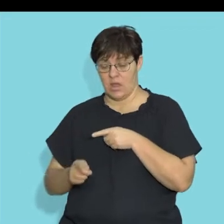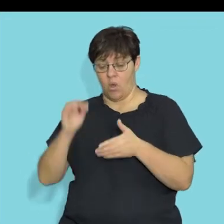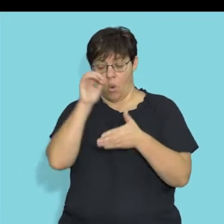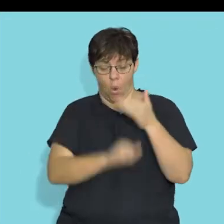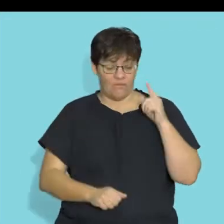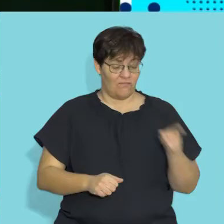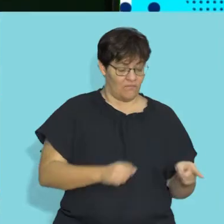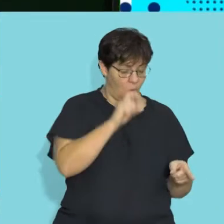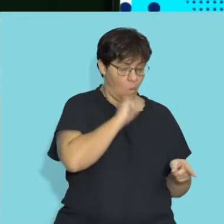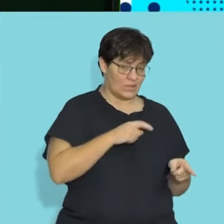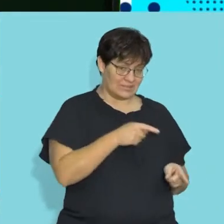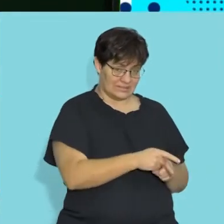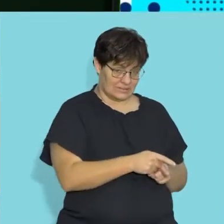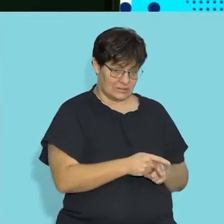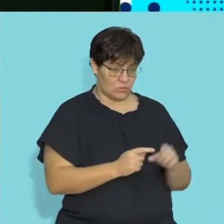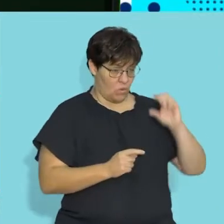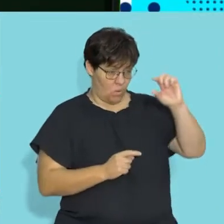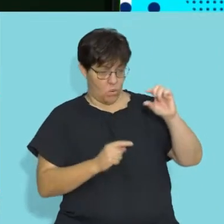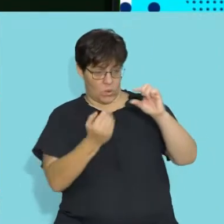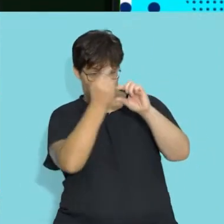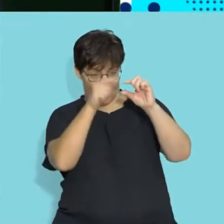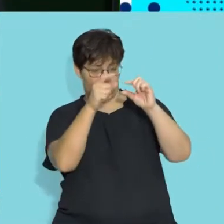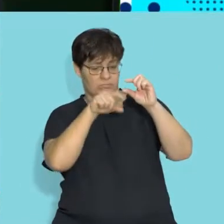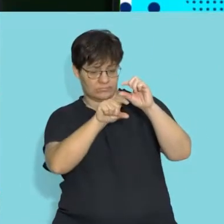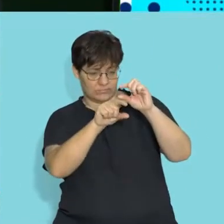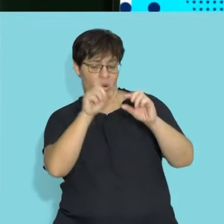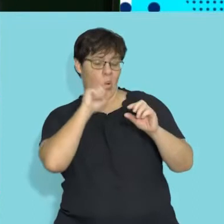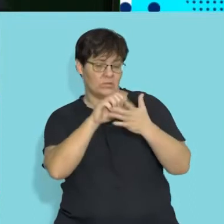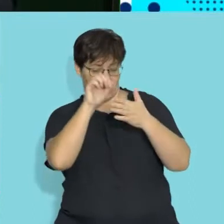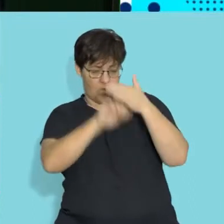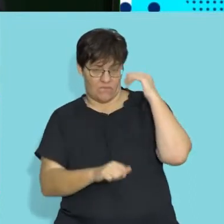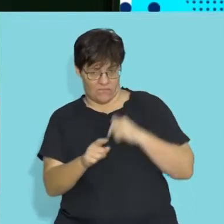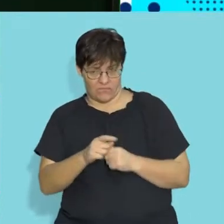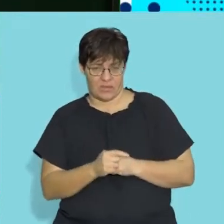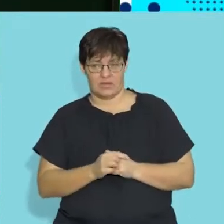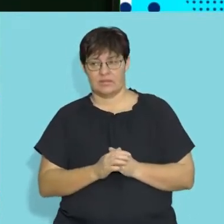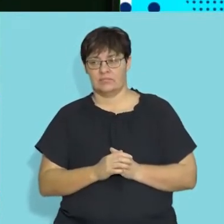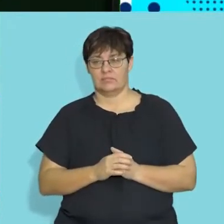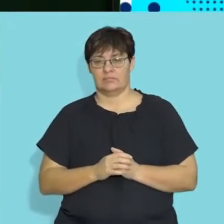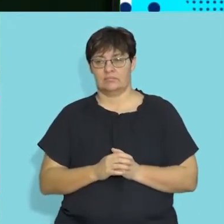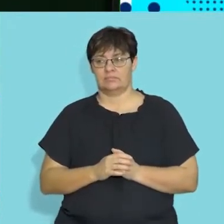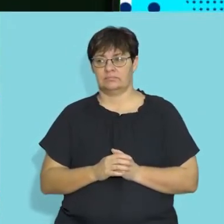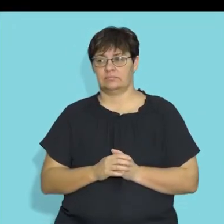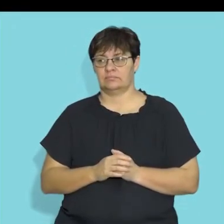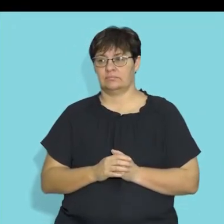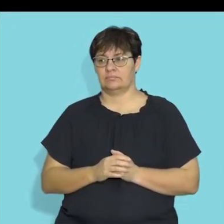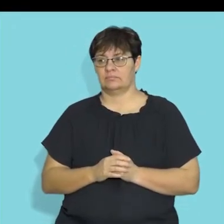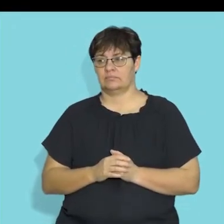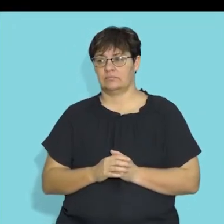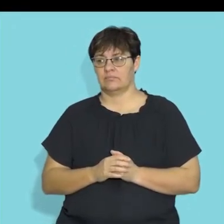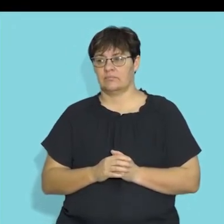new rental, subtract the old rental. That's the first step. 10638